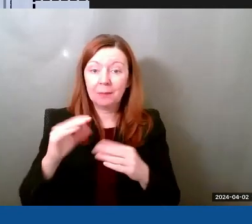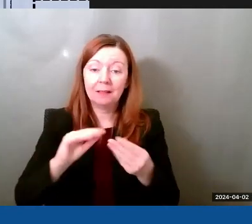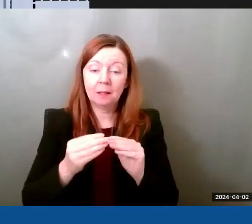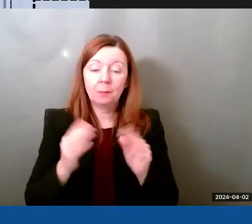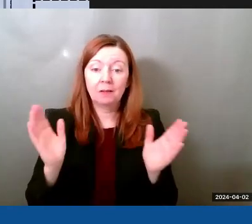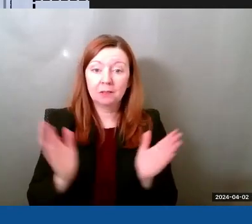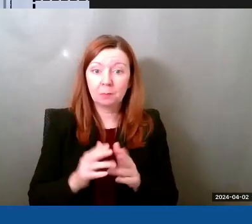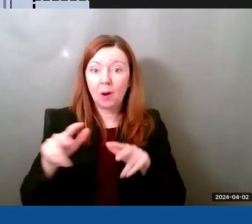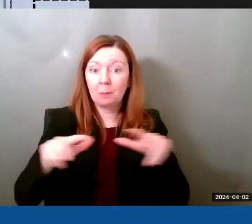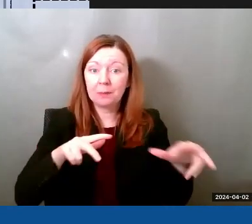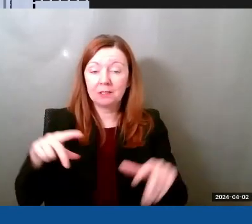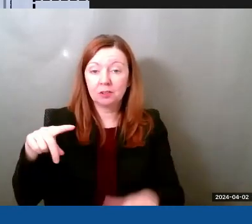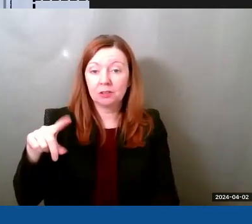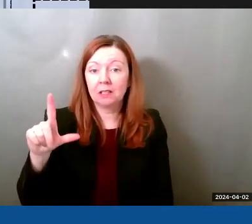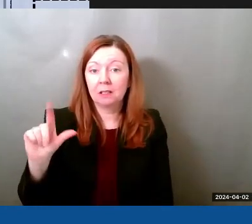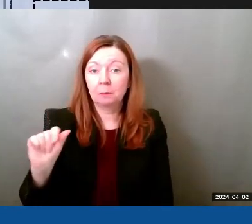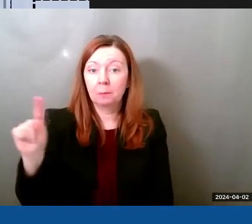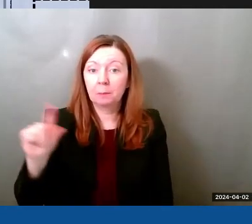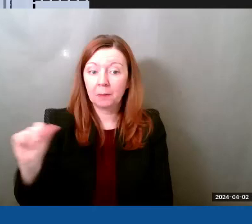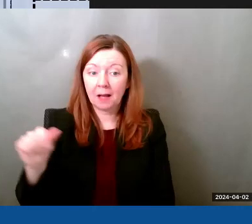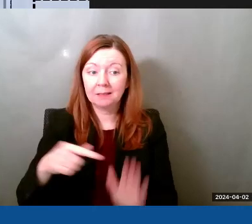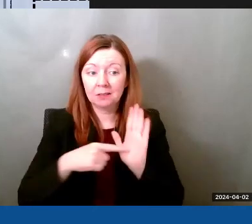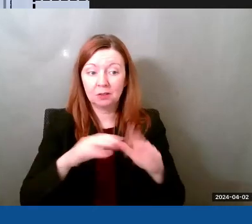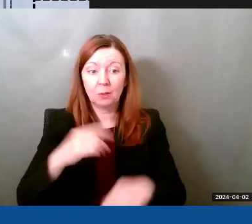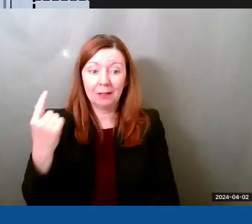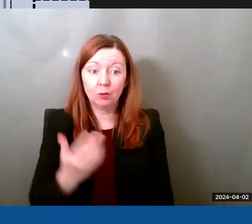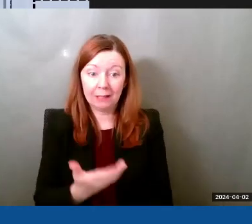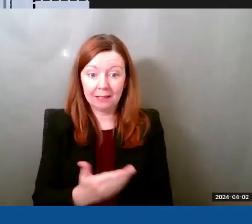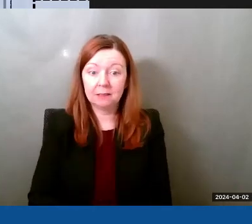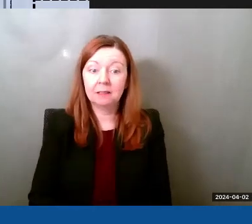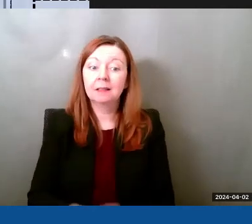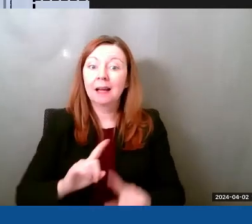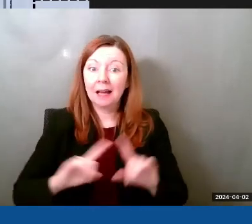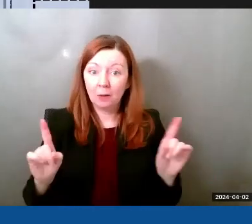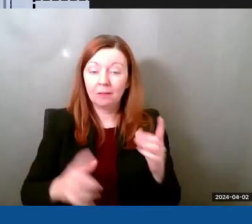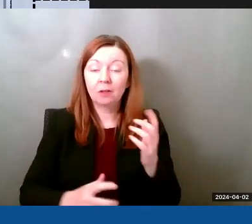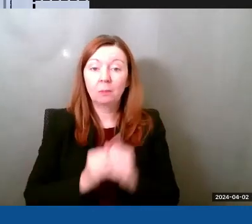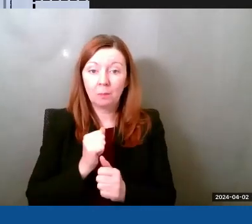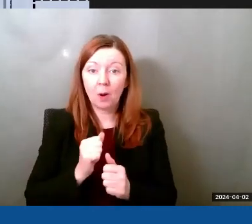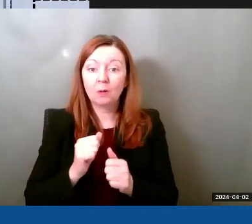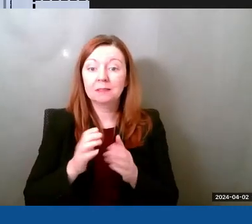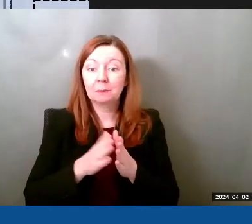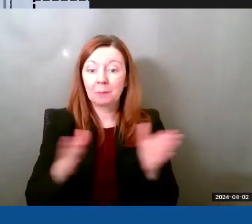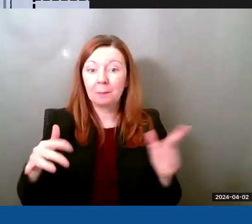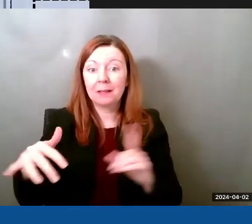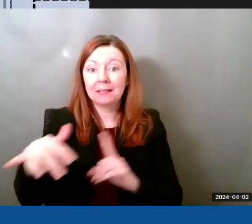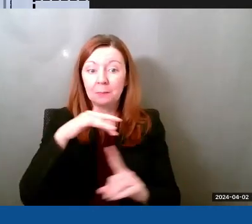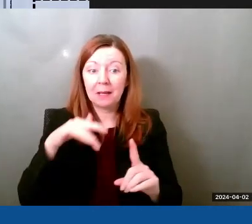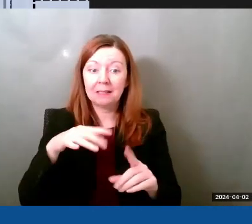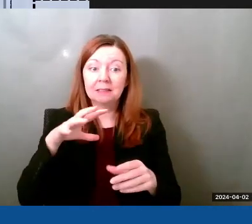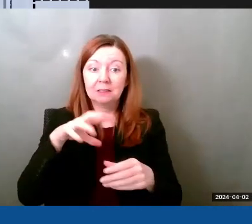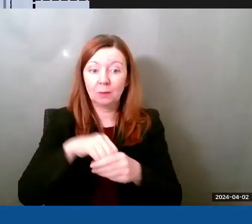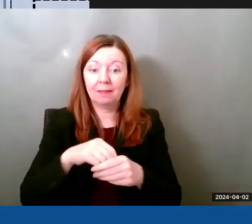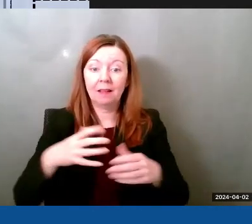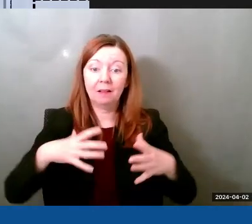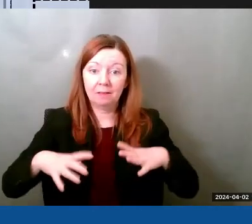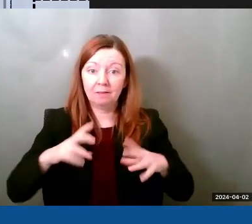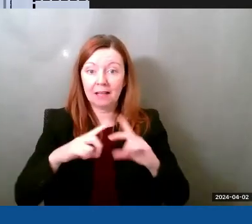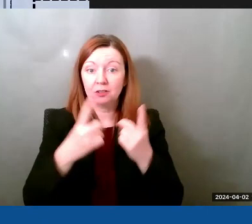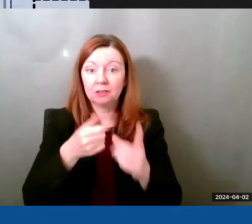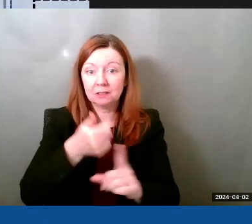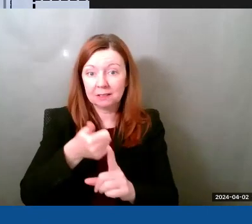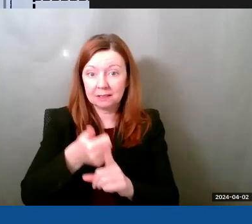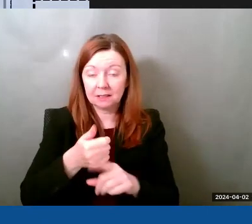small pedestrian plazas shown in green on this slide. However, the majority of public space is located within the Fashion District